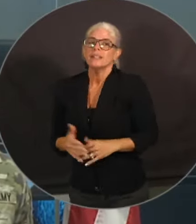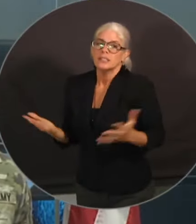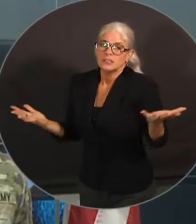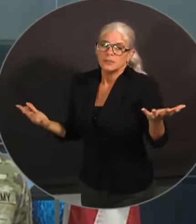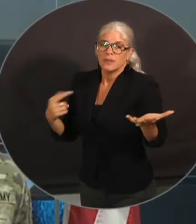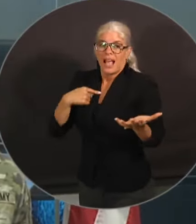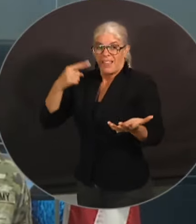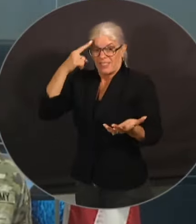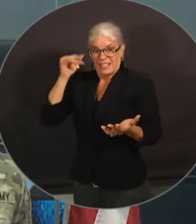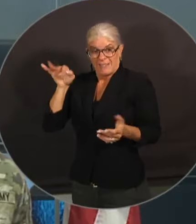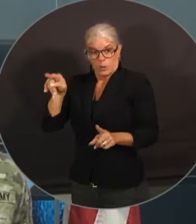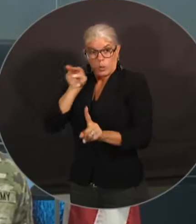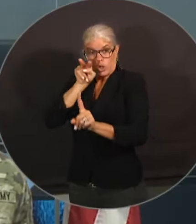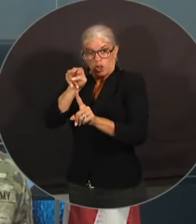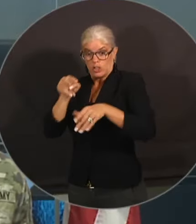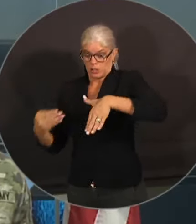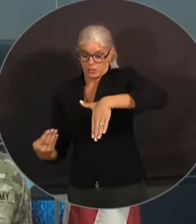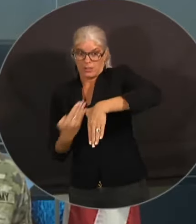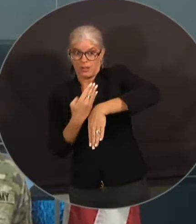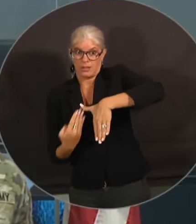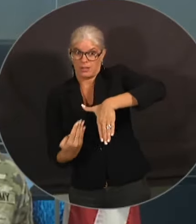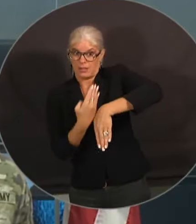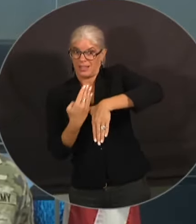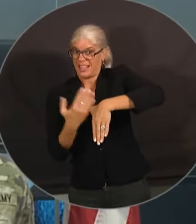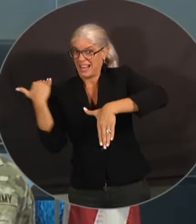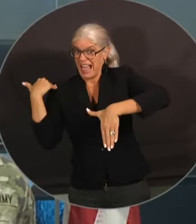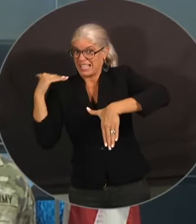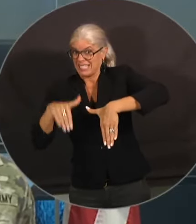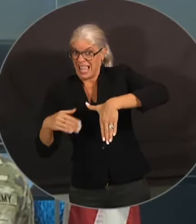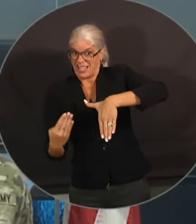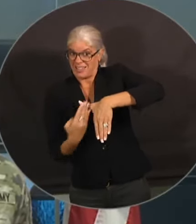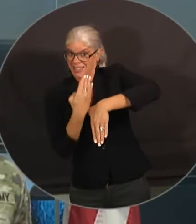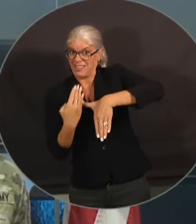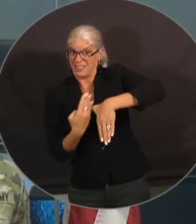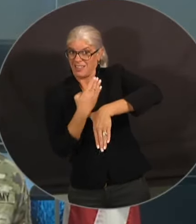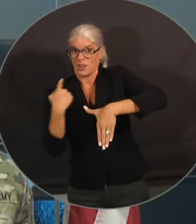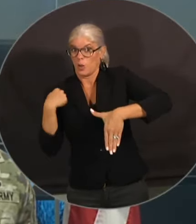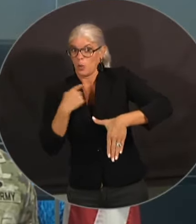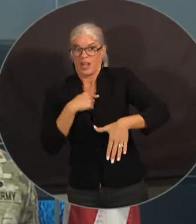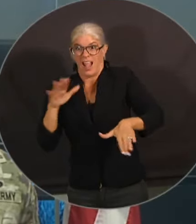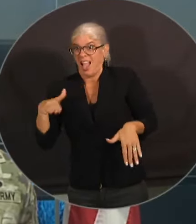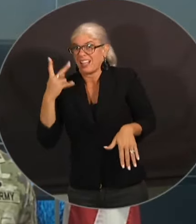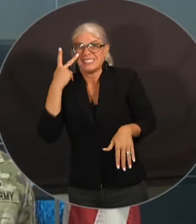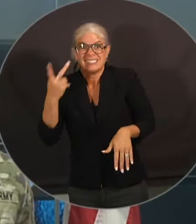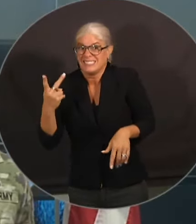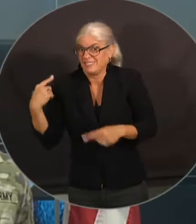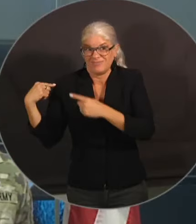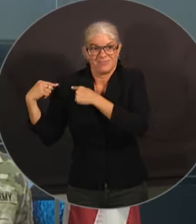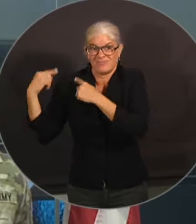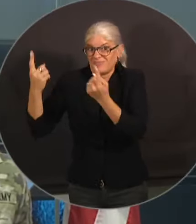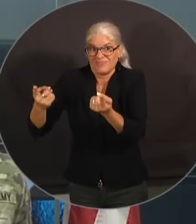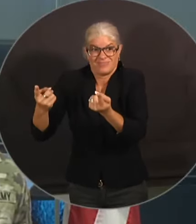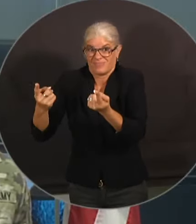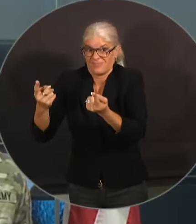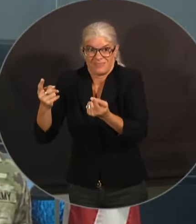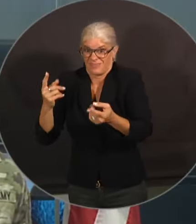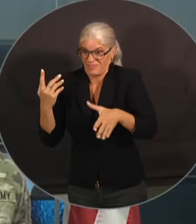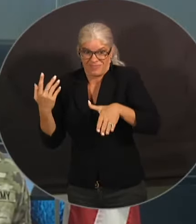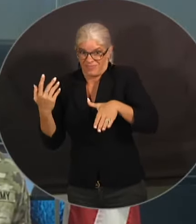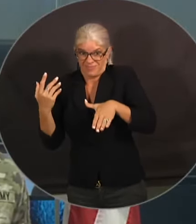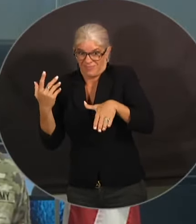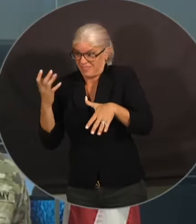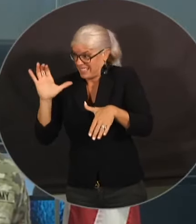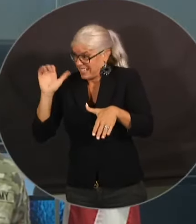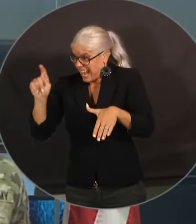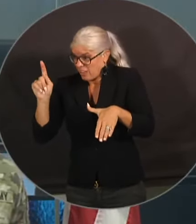track that we were talking about last night, that was a track that we have not seen in that magnitude hit Tallahassee in